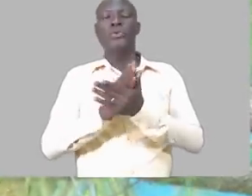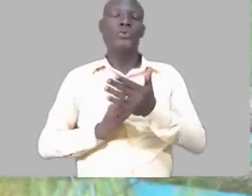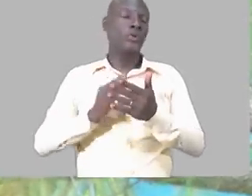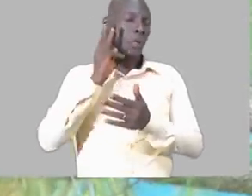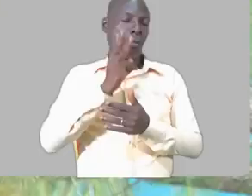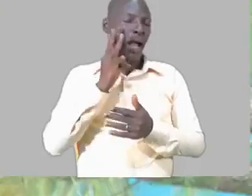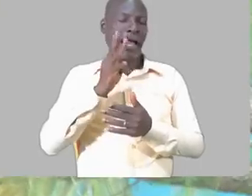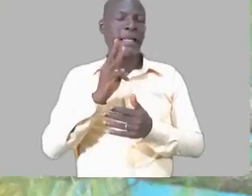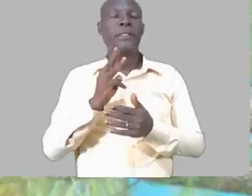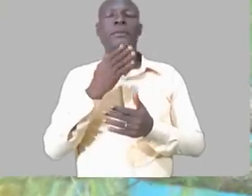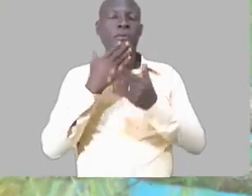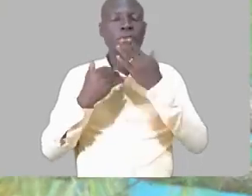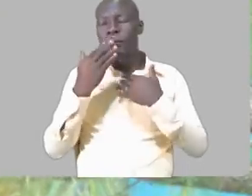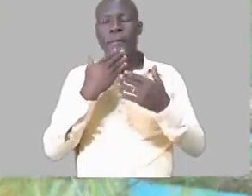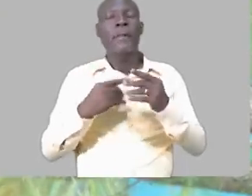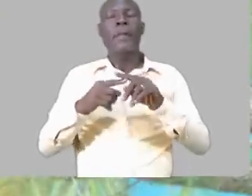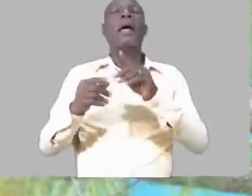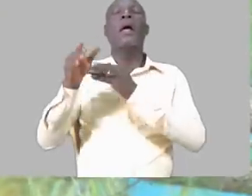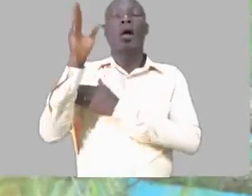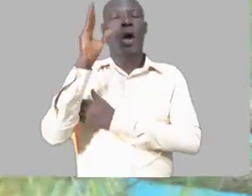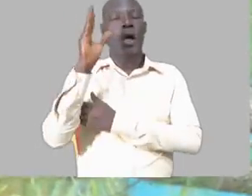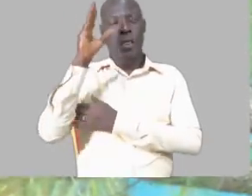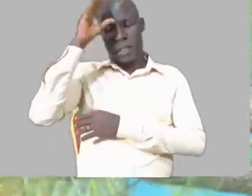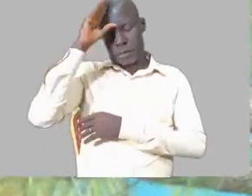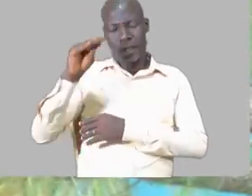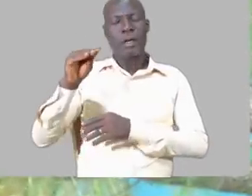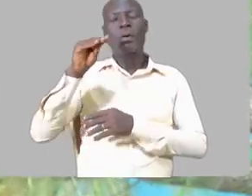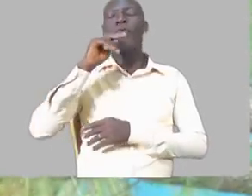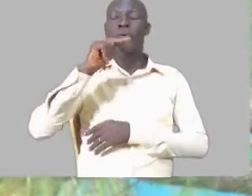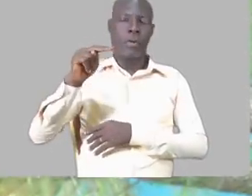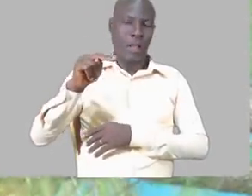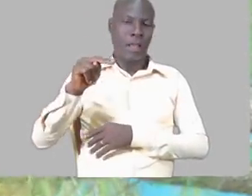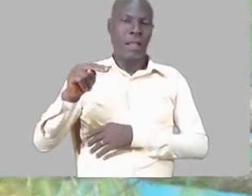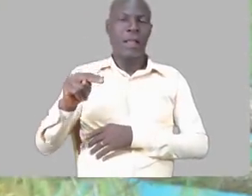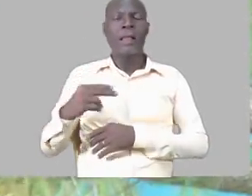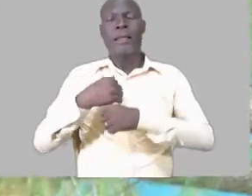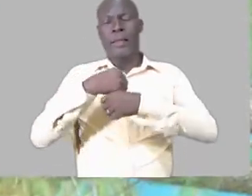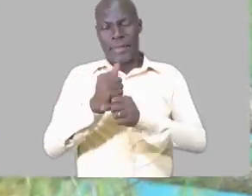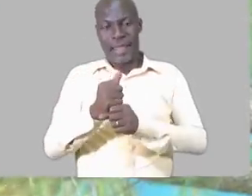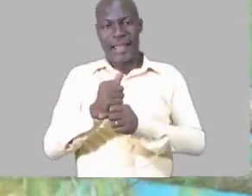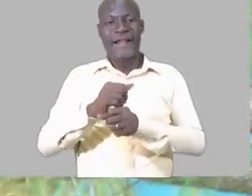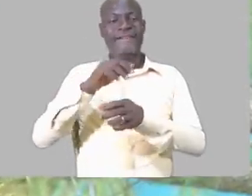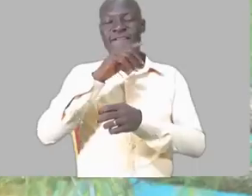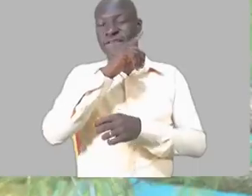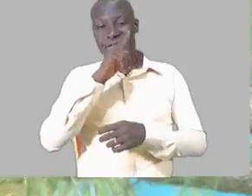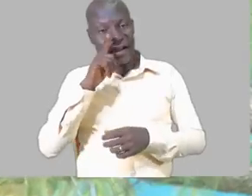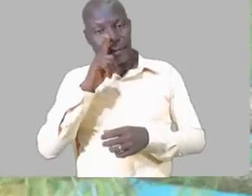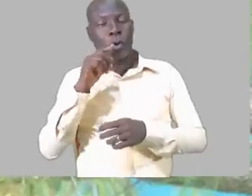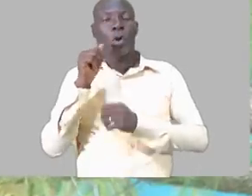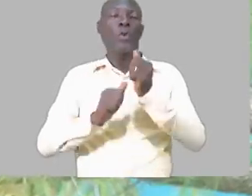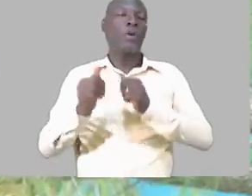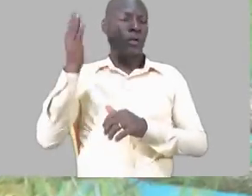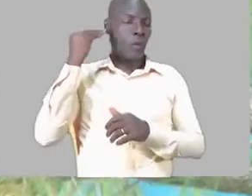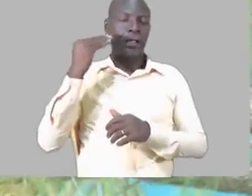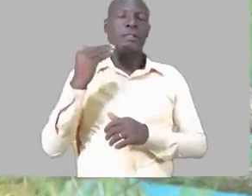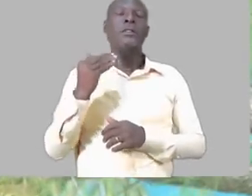akɔhonim. But Onyankopon nipa no ano oyɛ wan afuo ema obenya